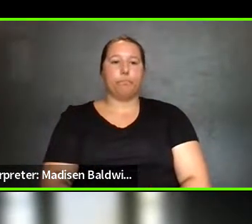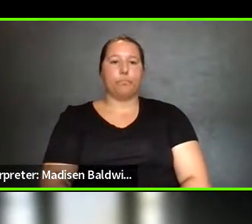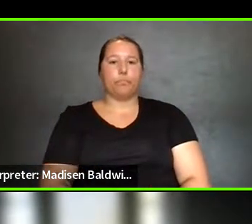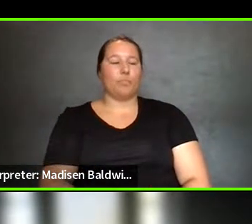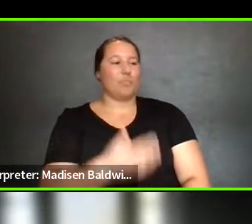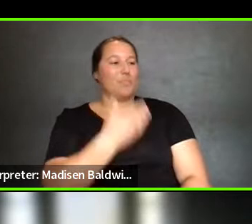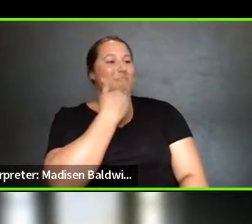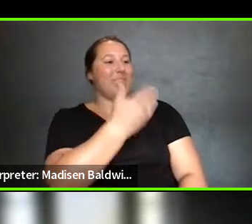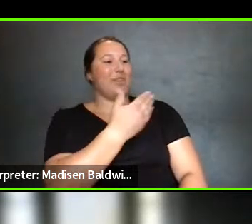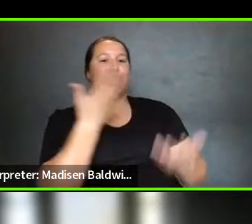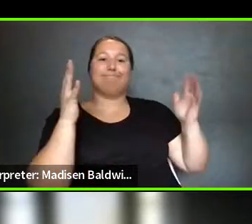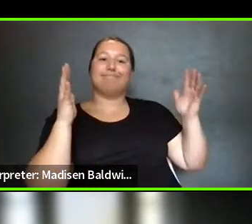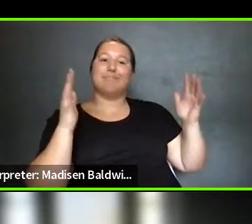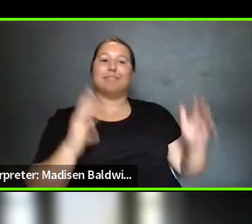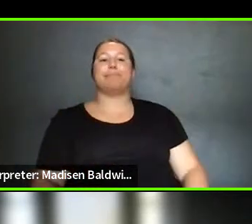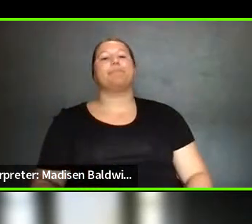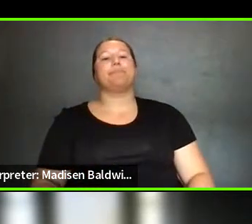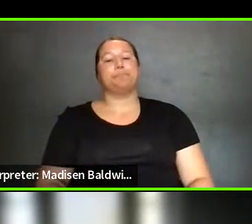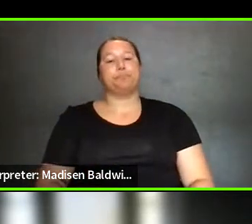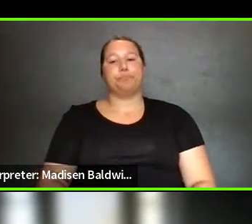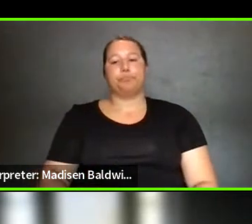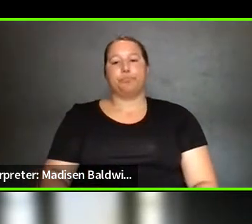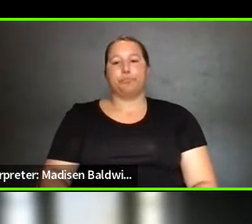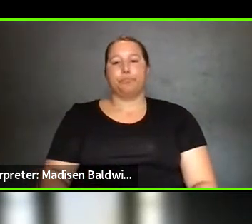Thanks, that's all for me.